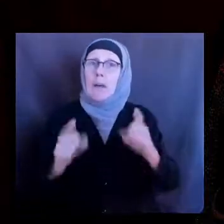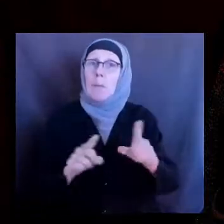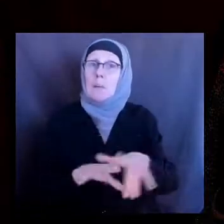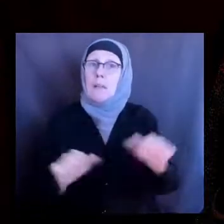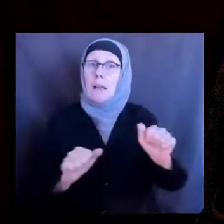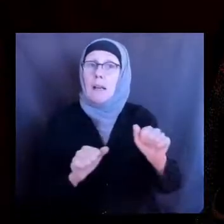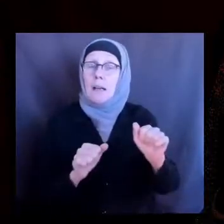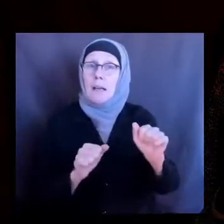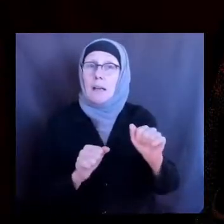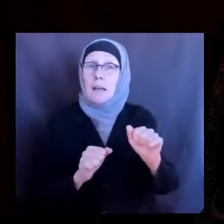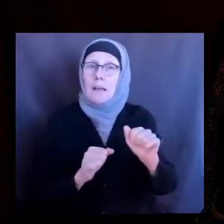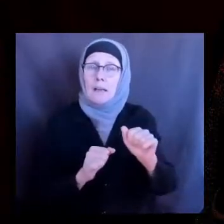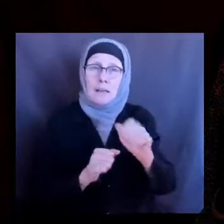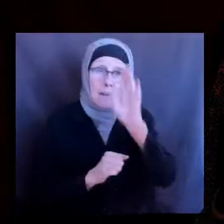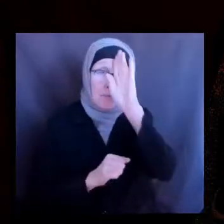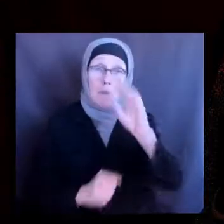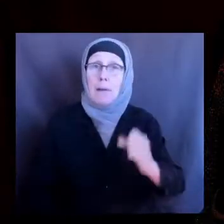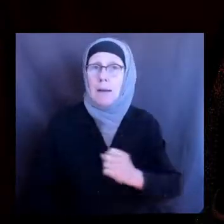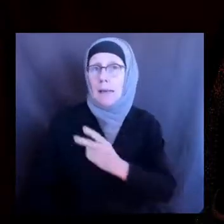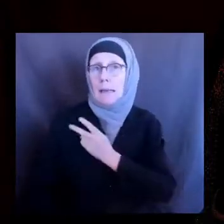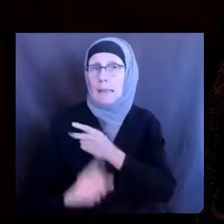Hussein.